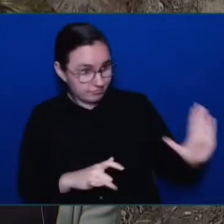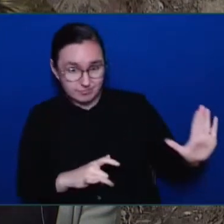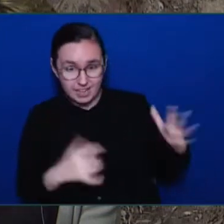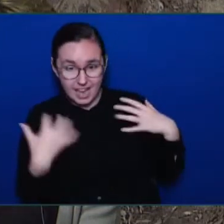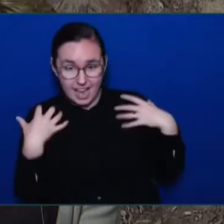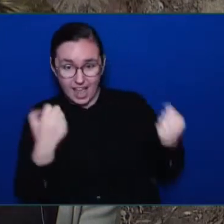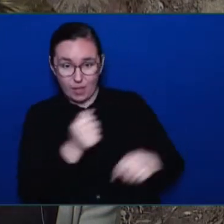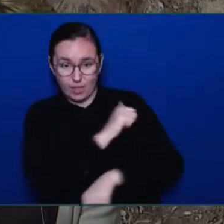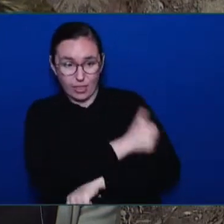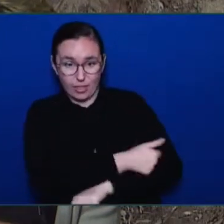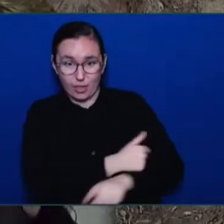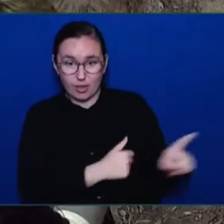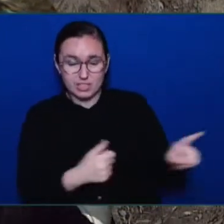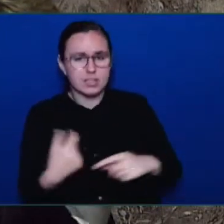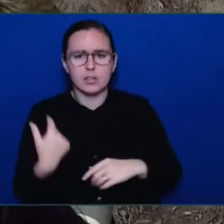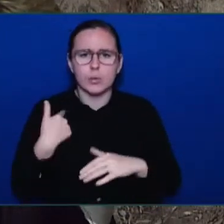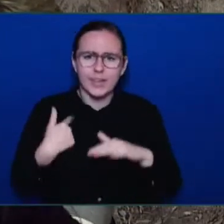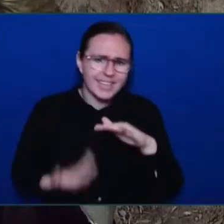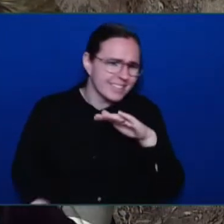in her health authority.